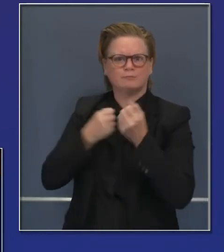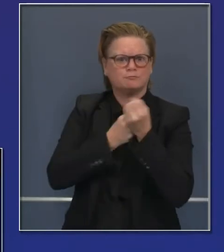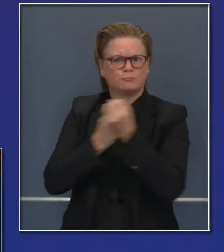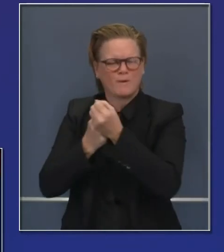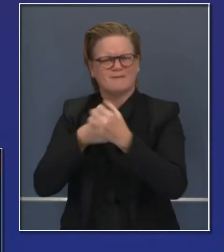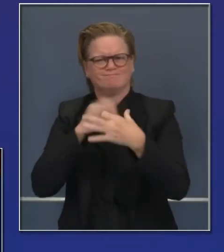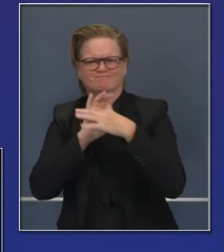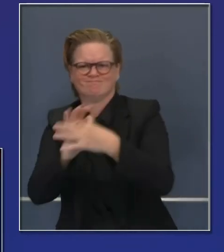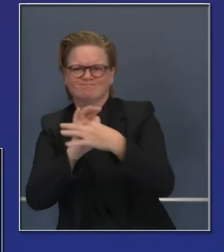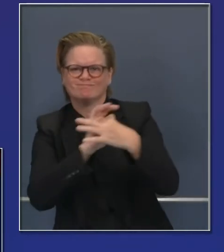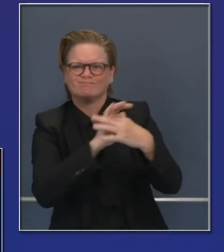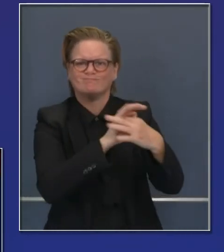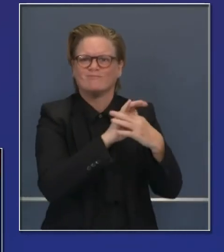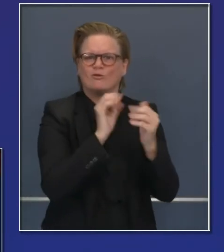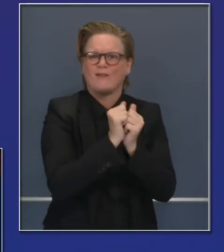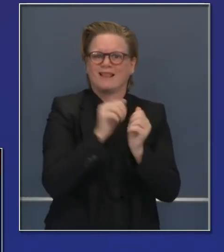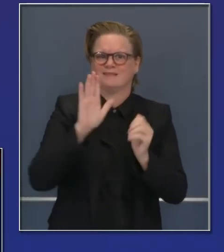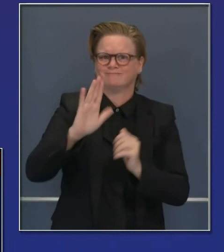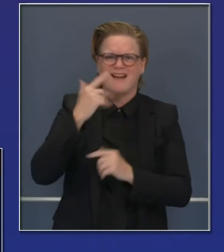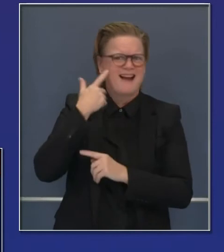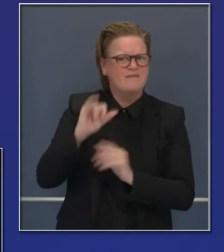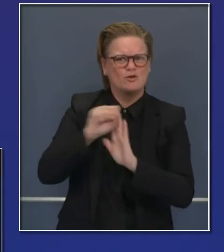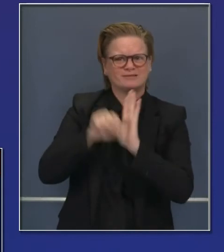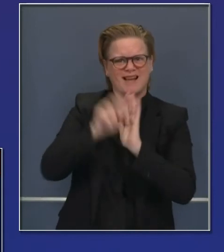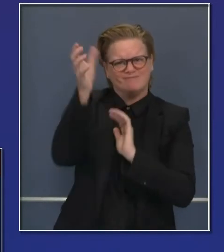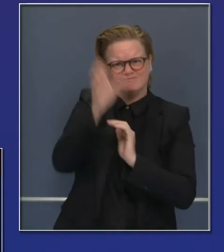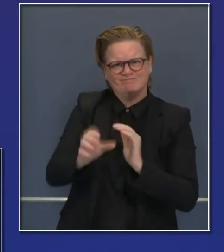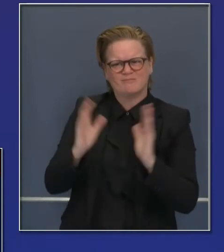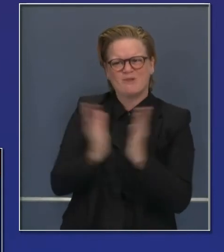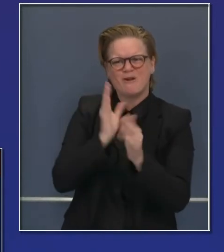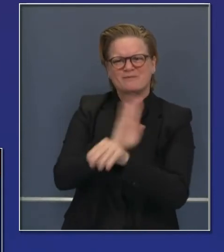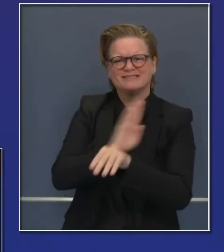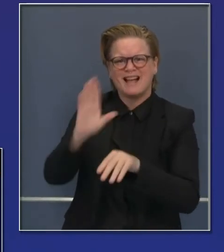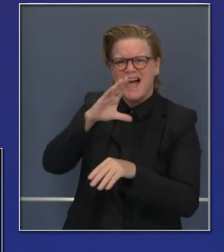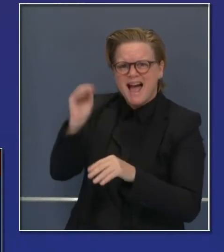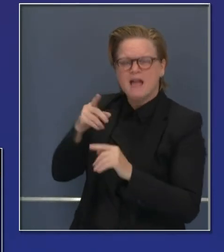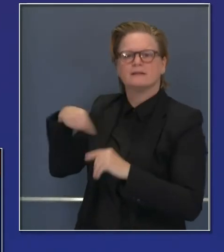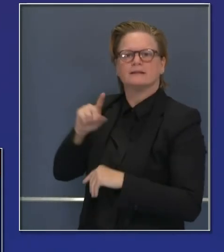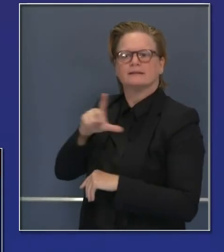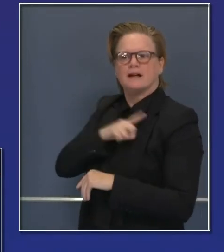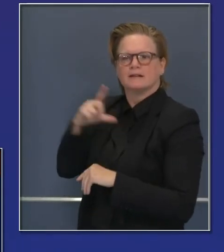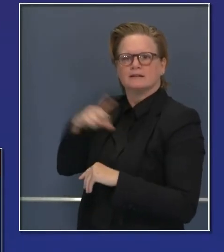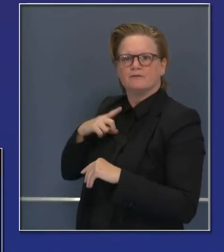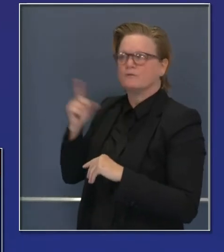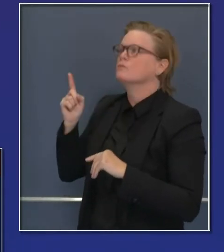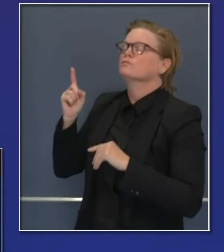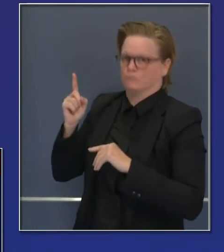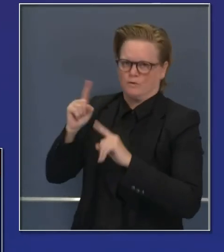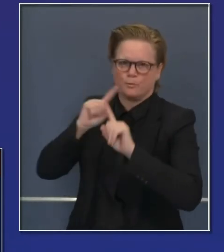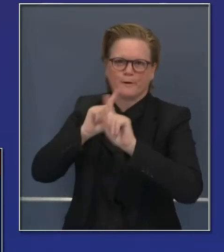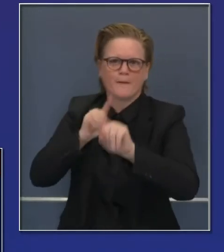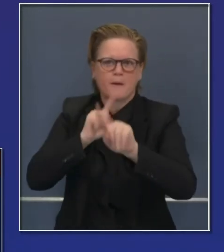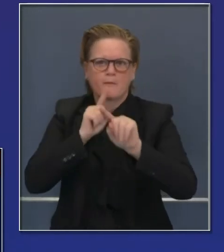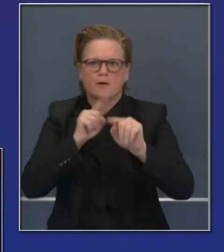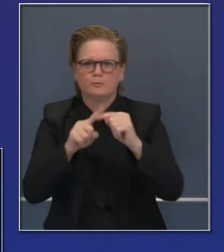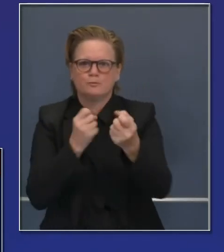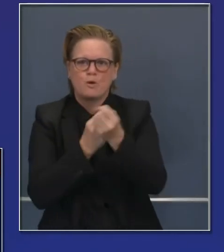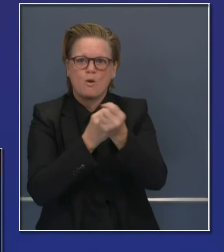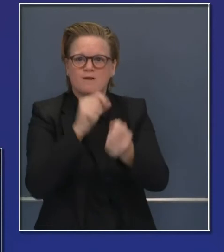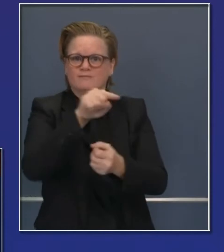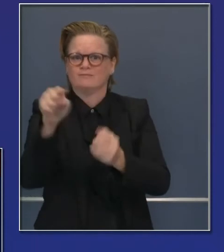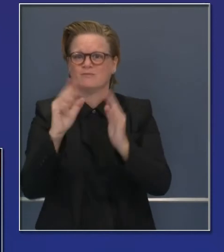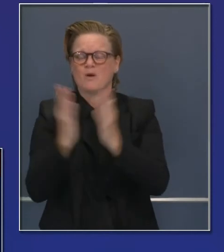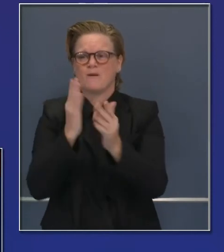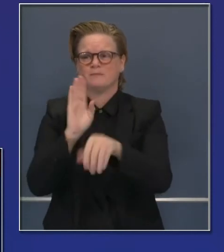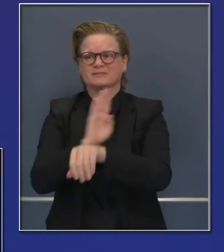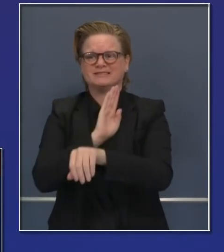been extraordinarily responsive at this critical moment. I'll remind people of one of the critical things that